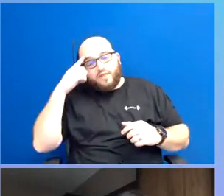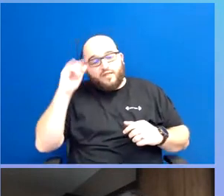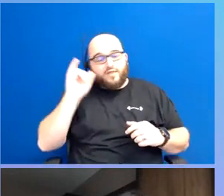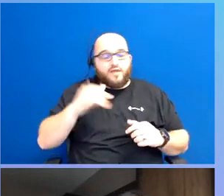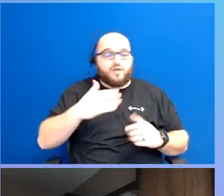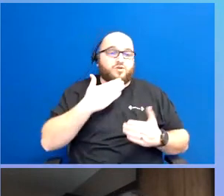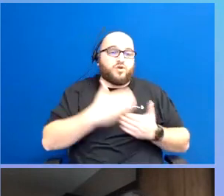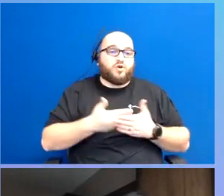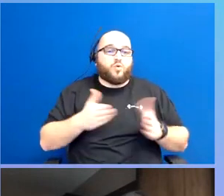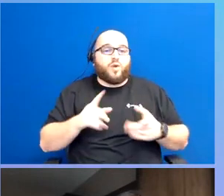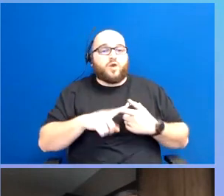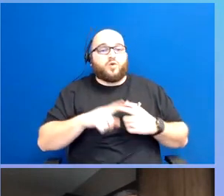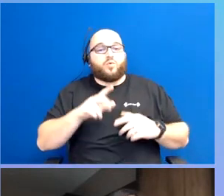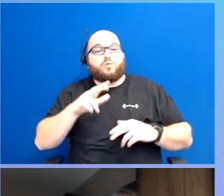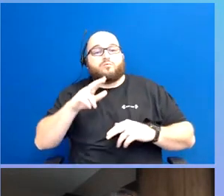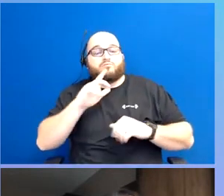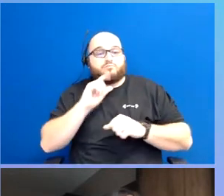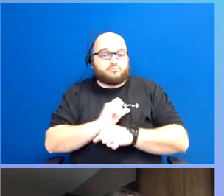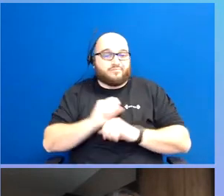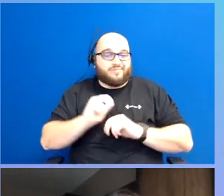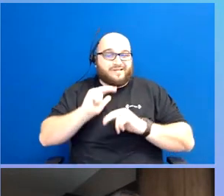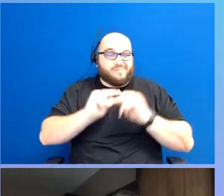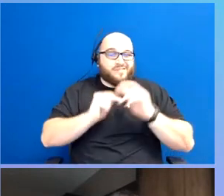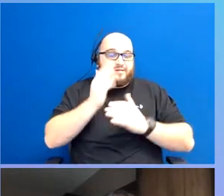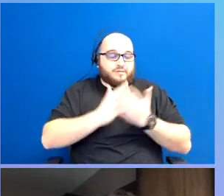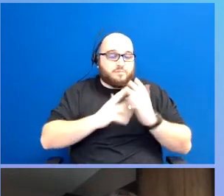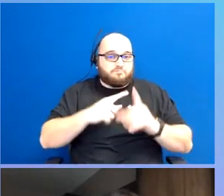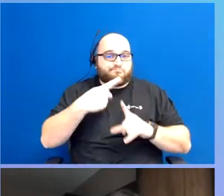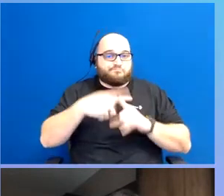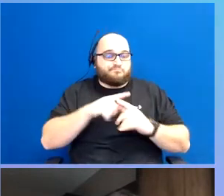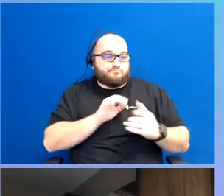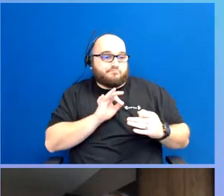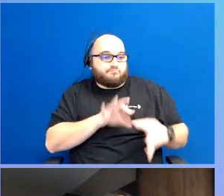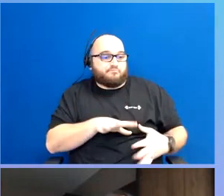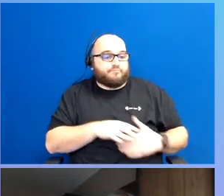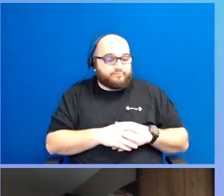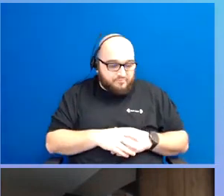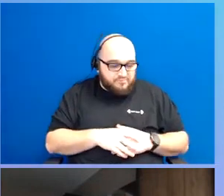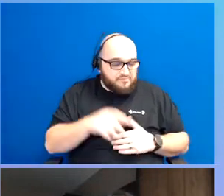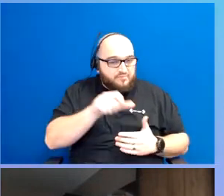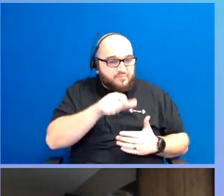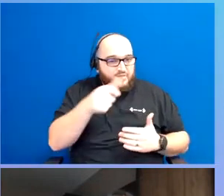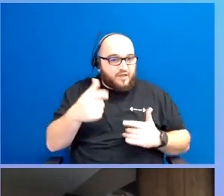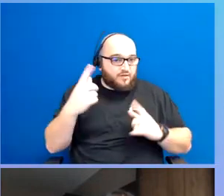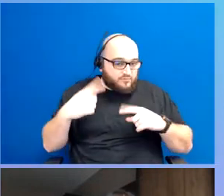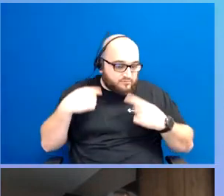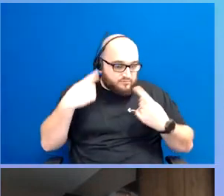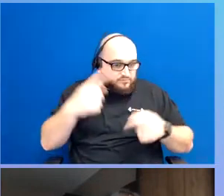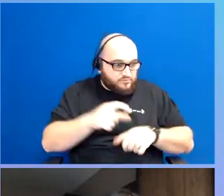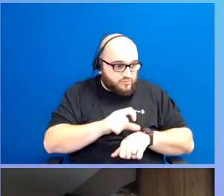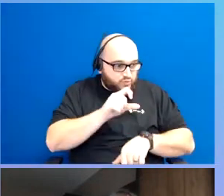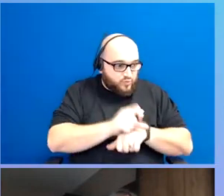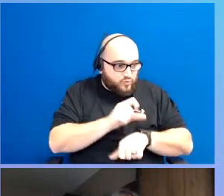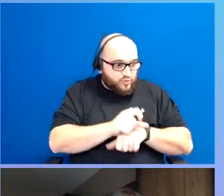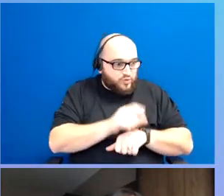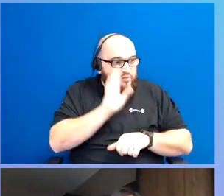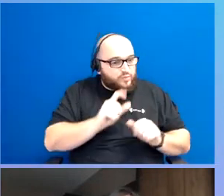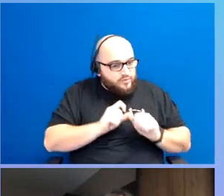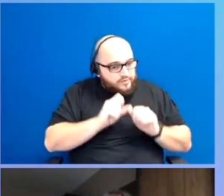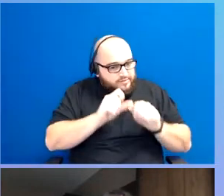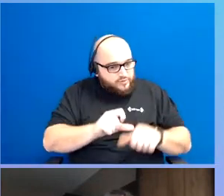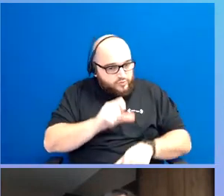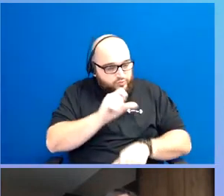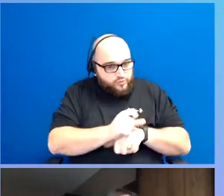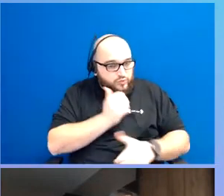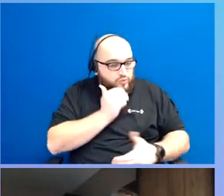early sort of positive feedback. Another thing that's always worked and continues to work really well